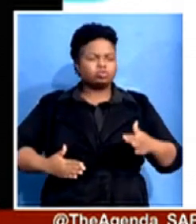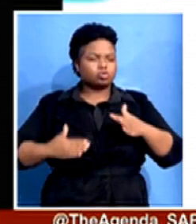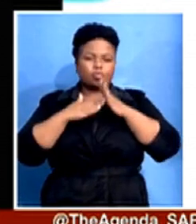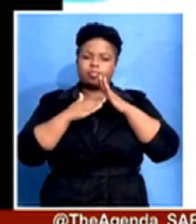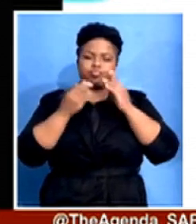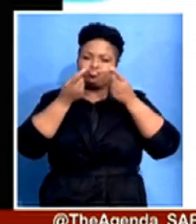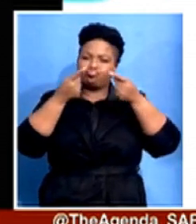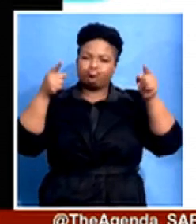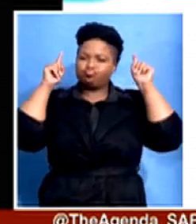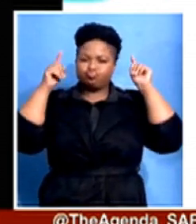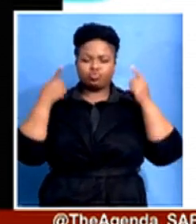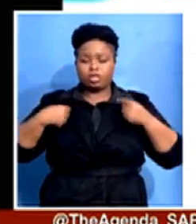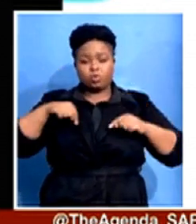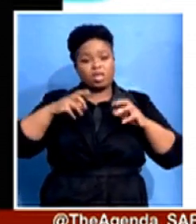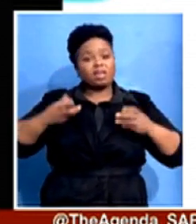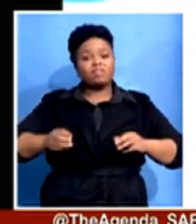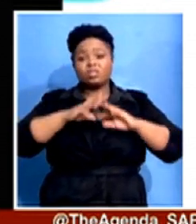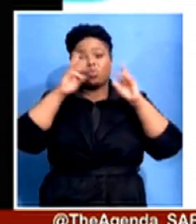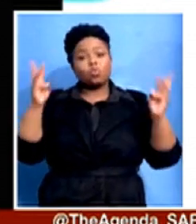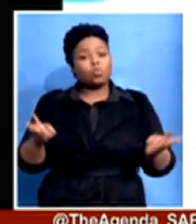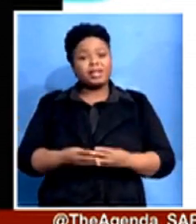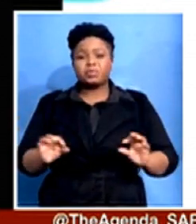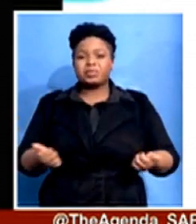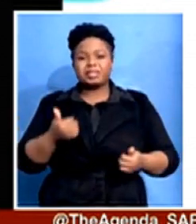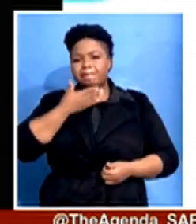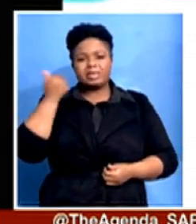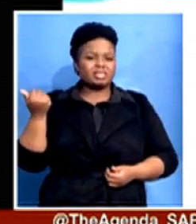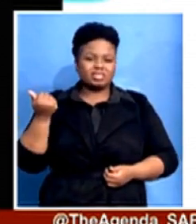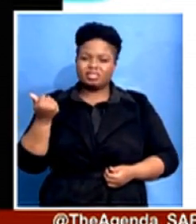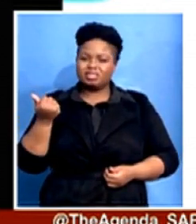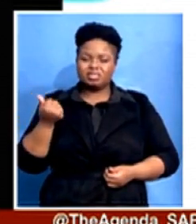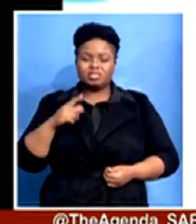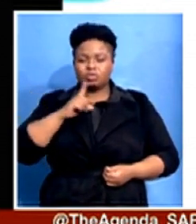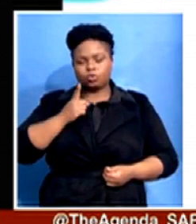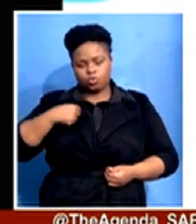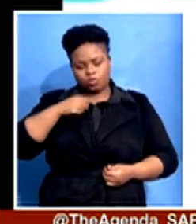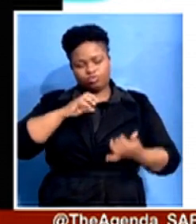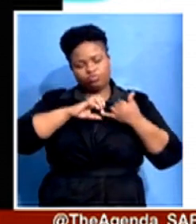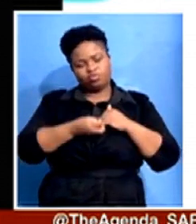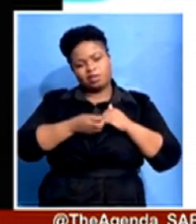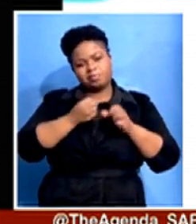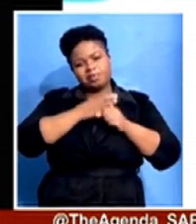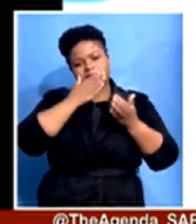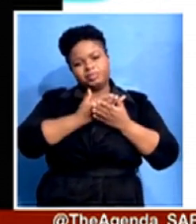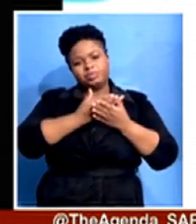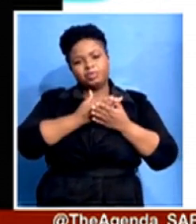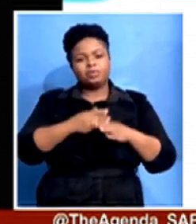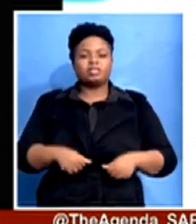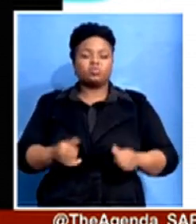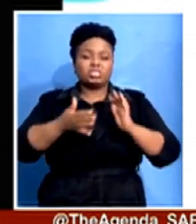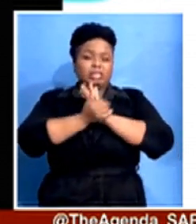actually. If we are to strengthen our skill sets as a country and capabilities in this area